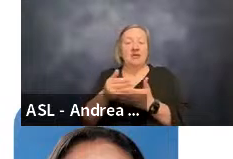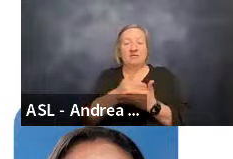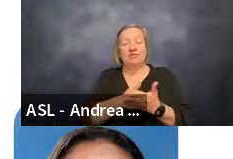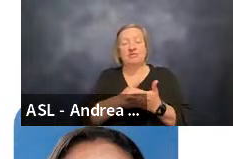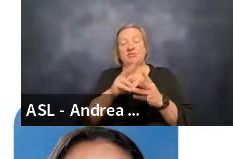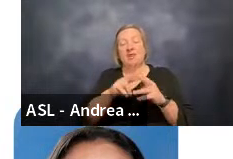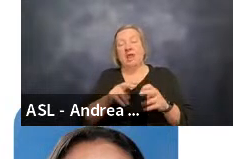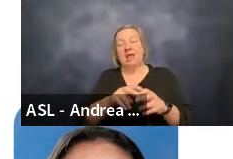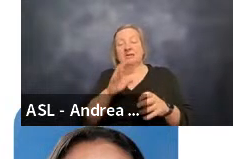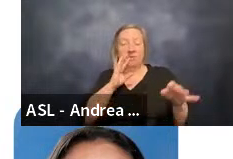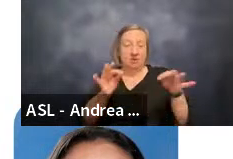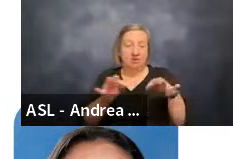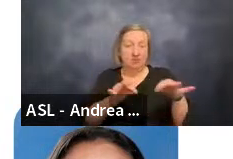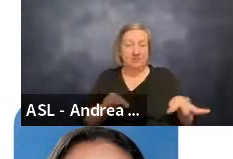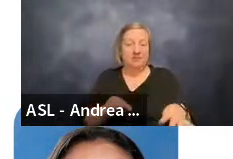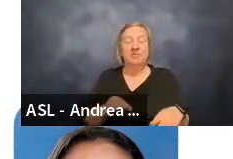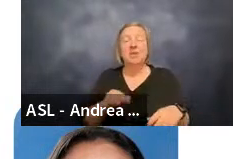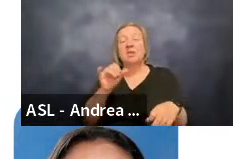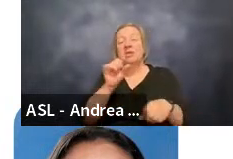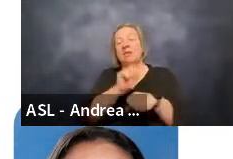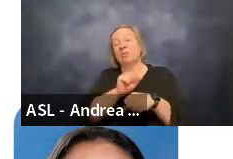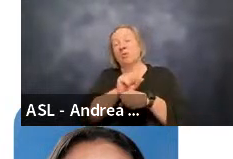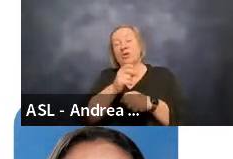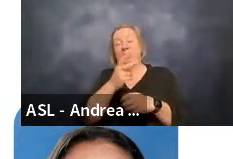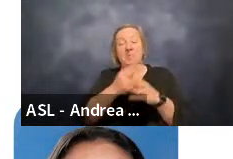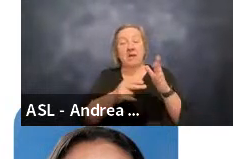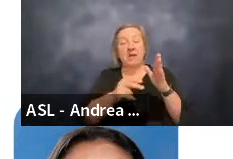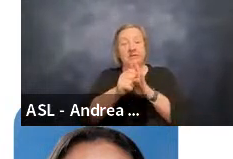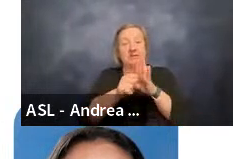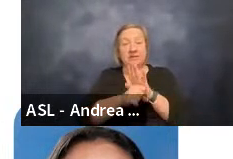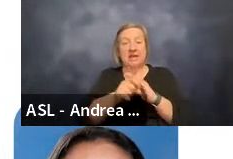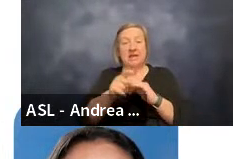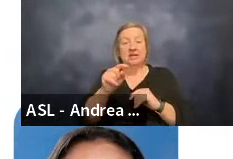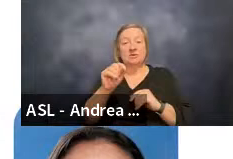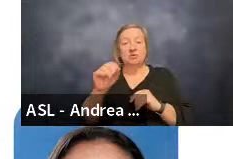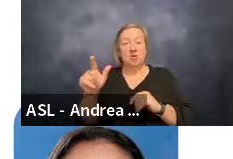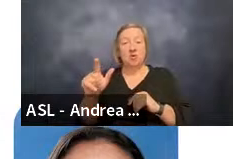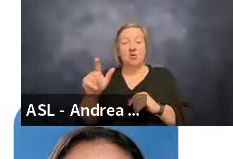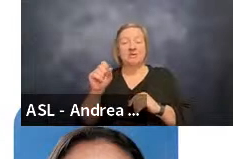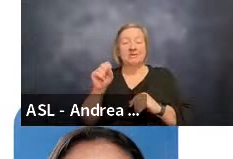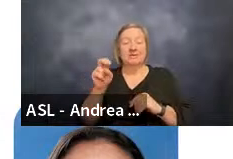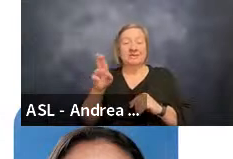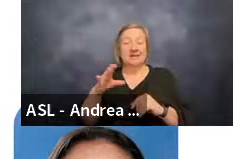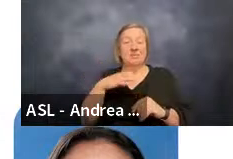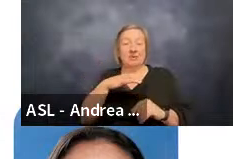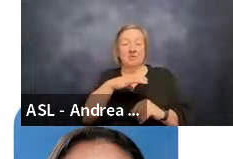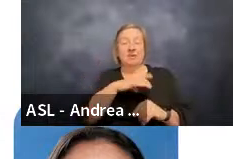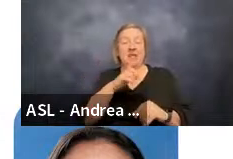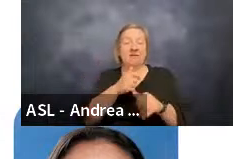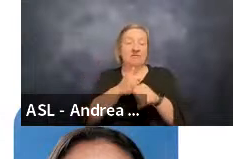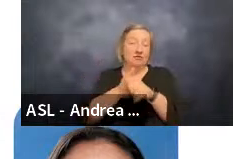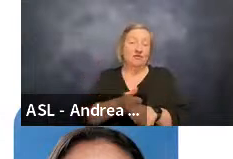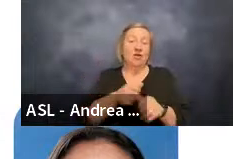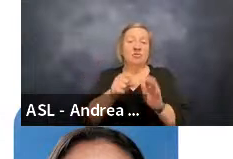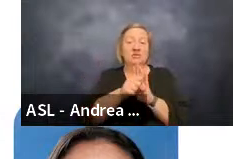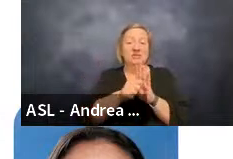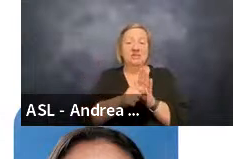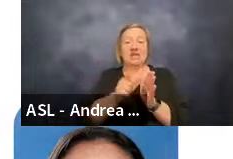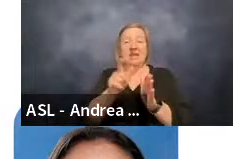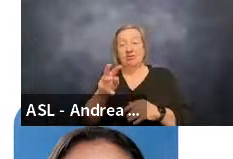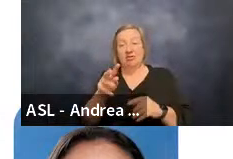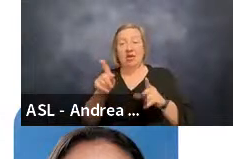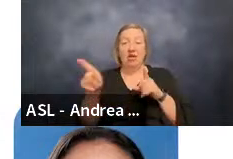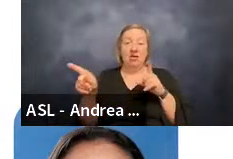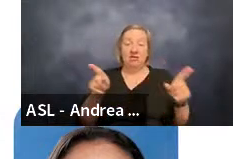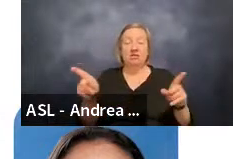of course, the work of the bi-state toll subcommittee has to comply with the various state laws which